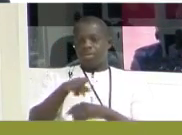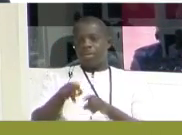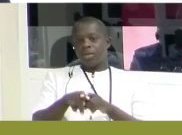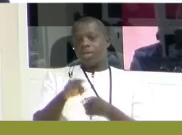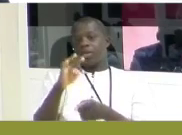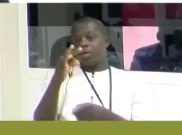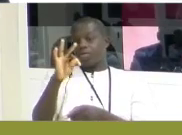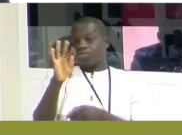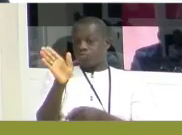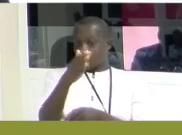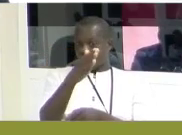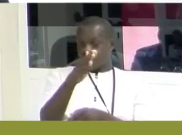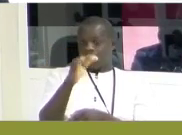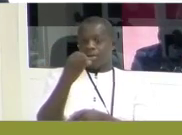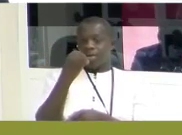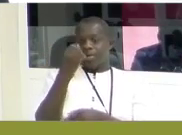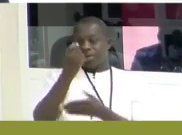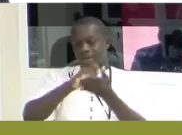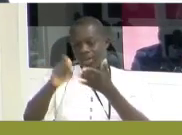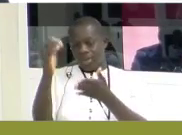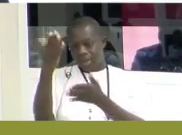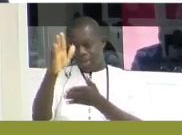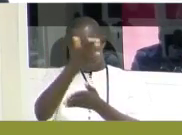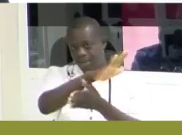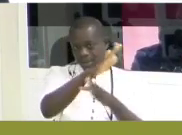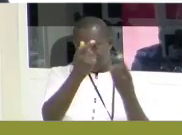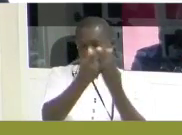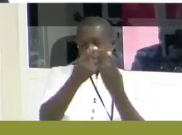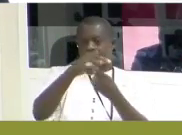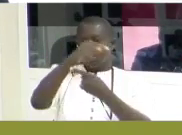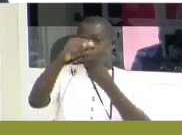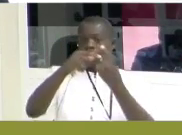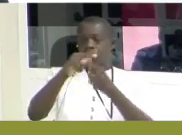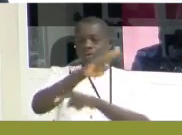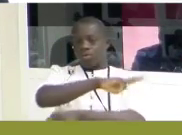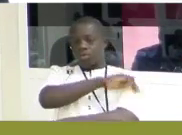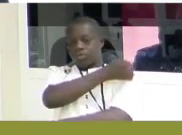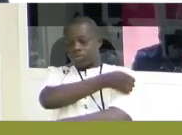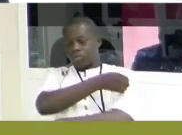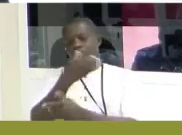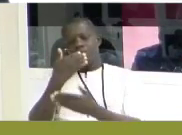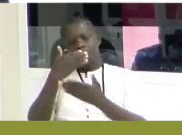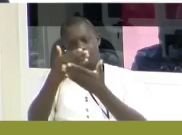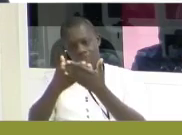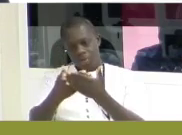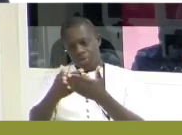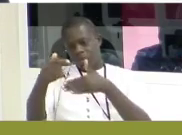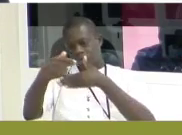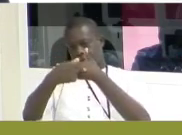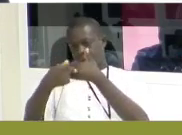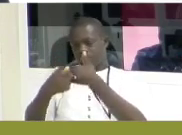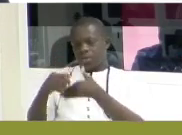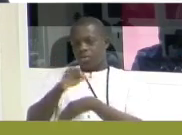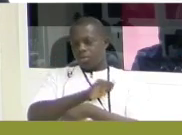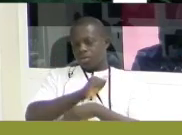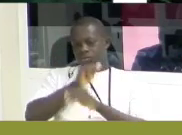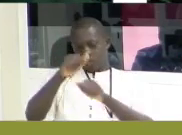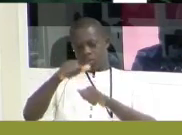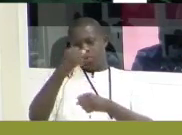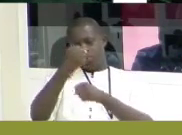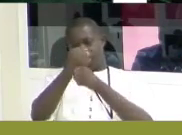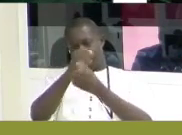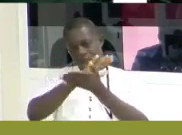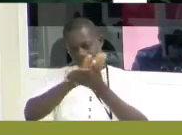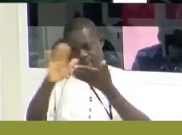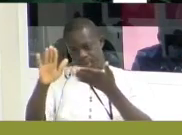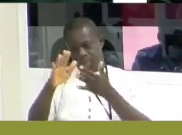you want to write anything about the hospital, please contact us so that we can clarify. Yes. And why did you find the need